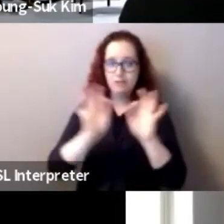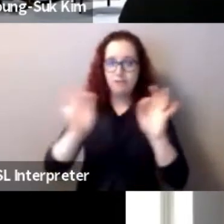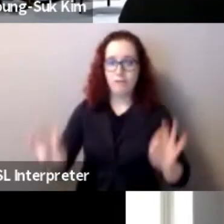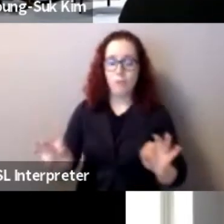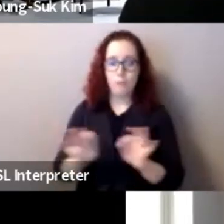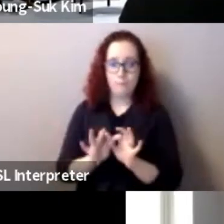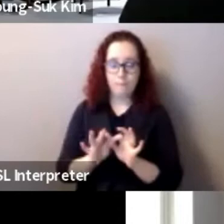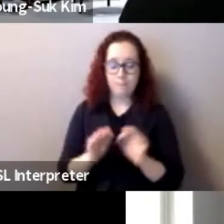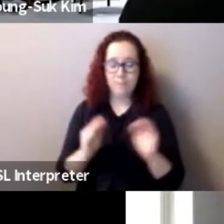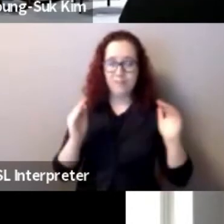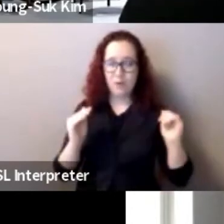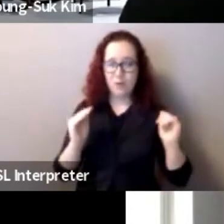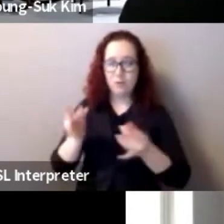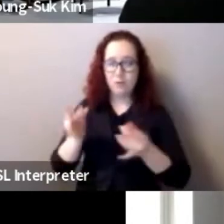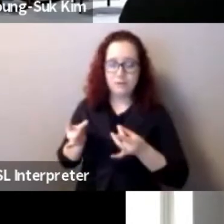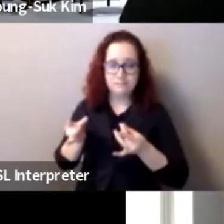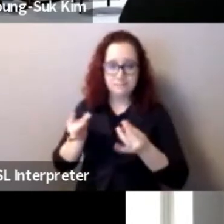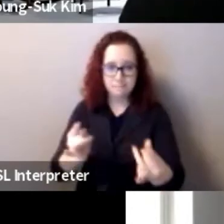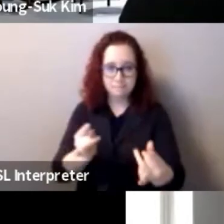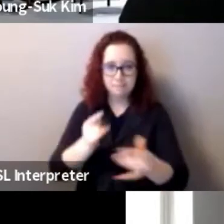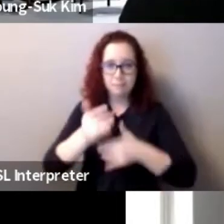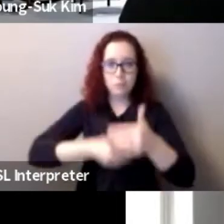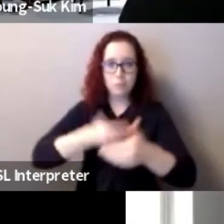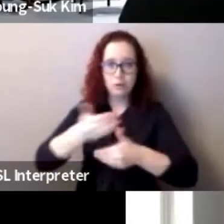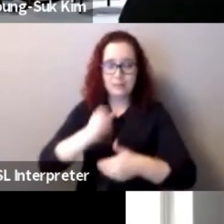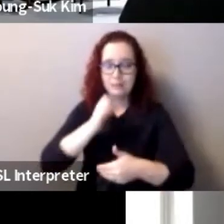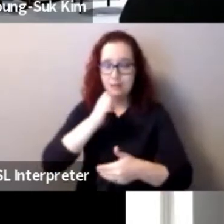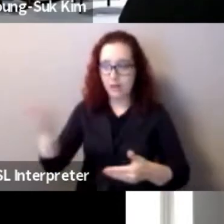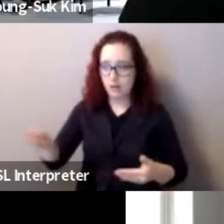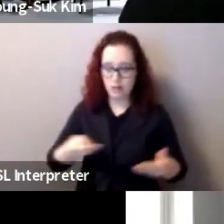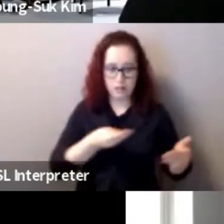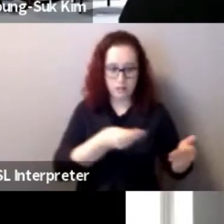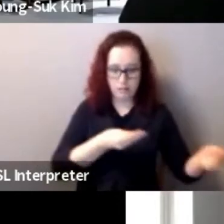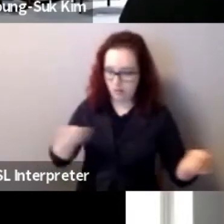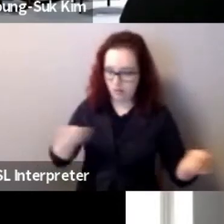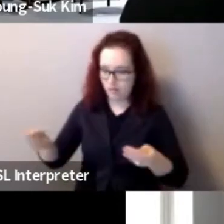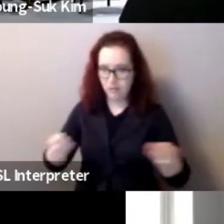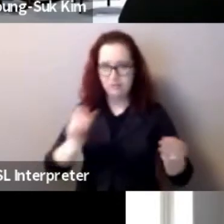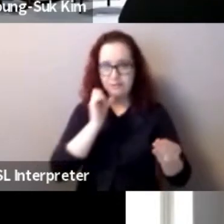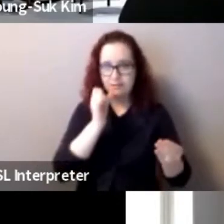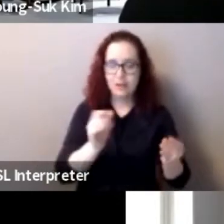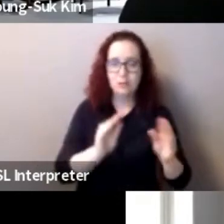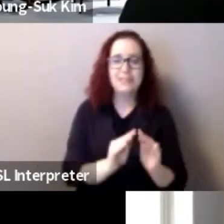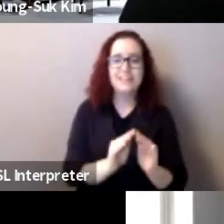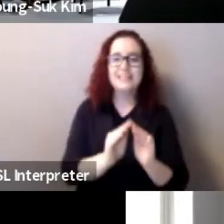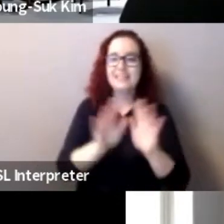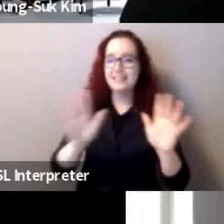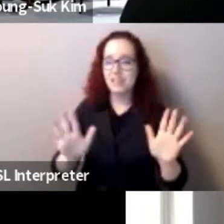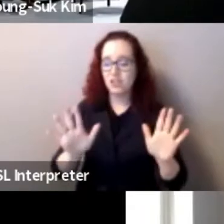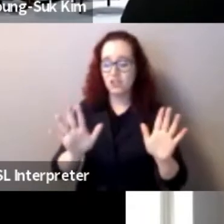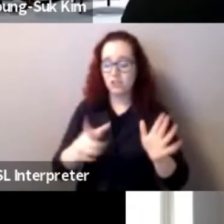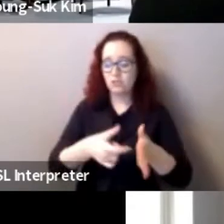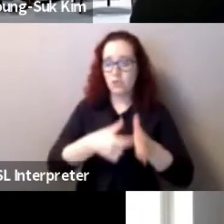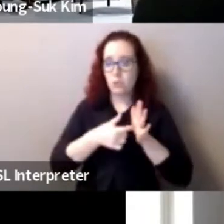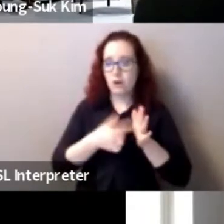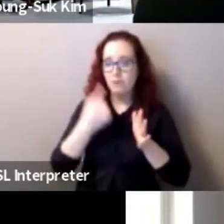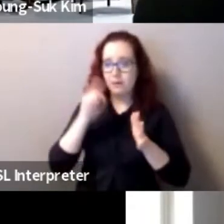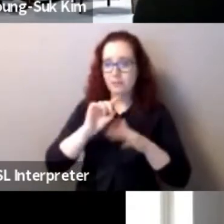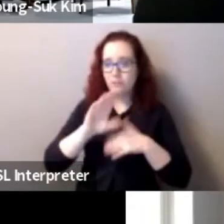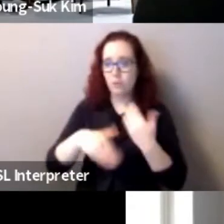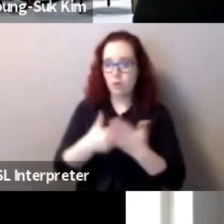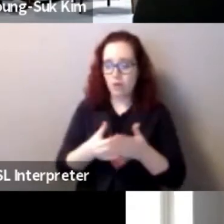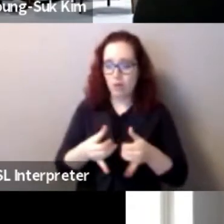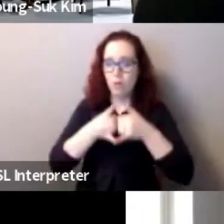that will streamline the process, and so it's not as much back and forth. So it'll be really clear from the beginning what is actually required in each section of the award